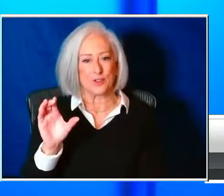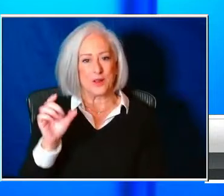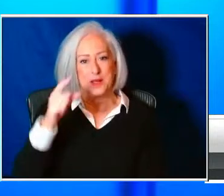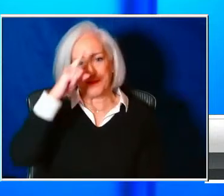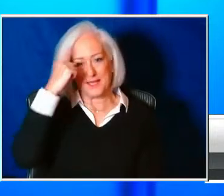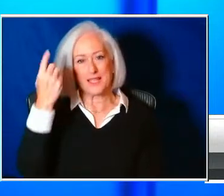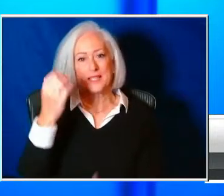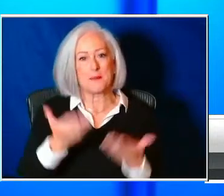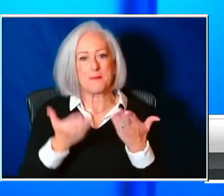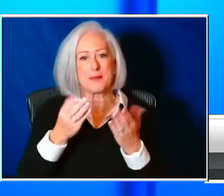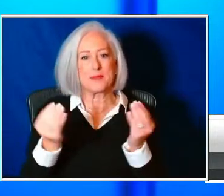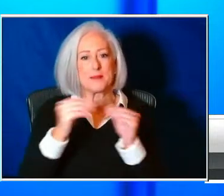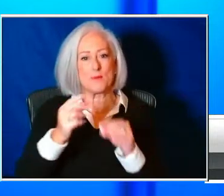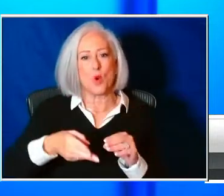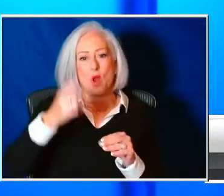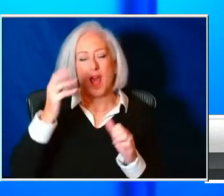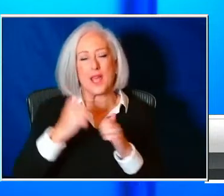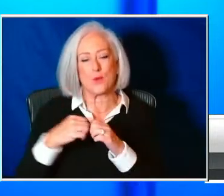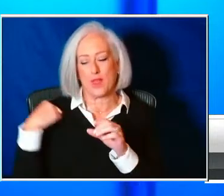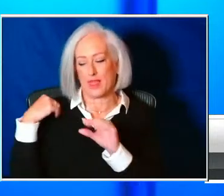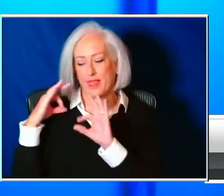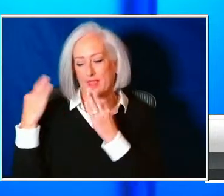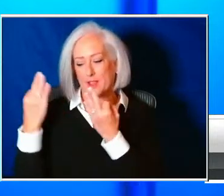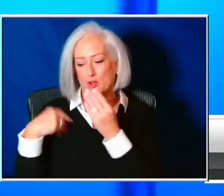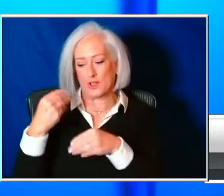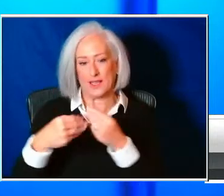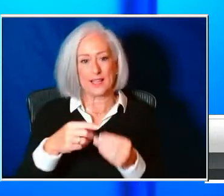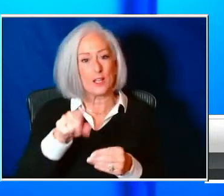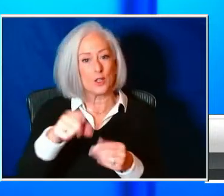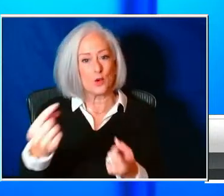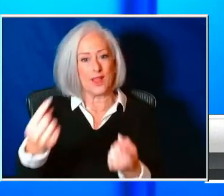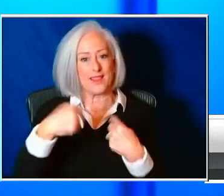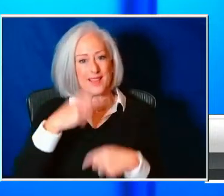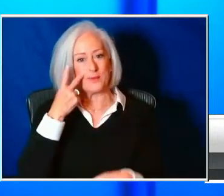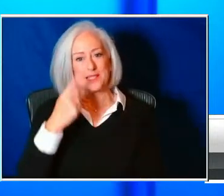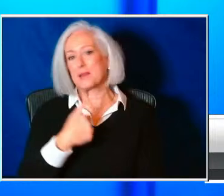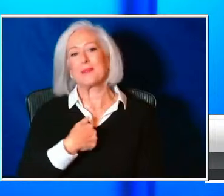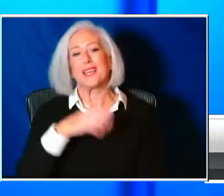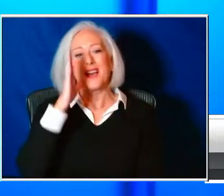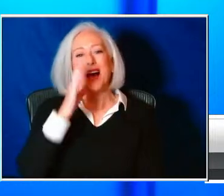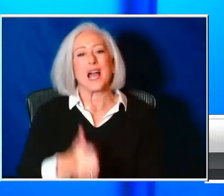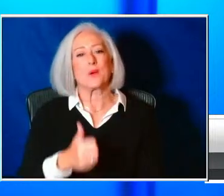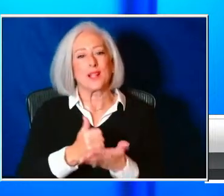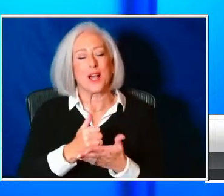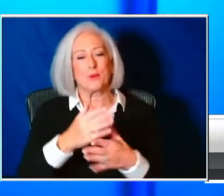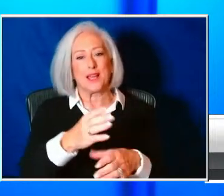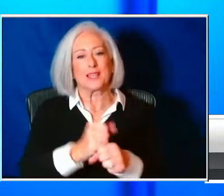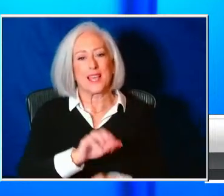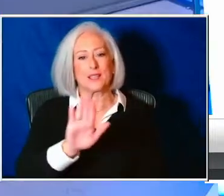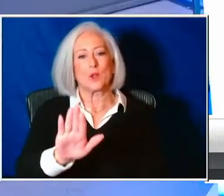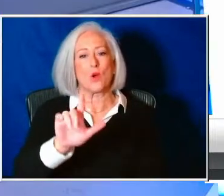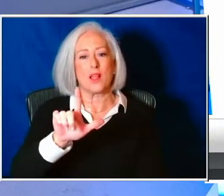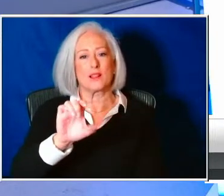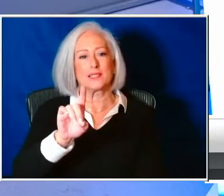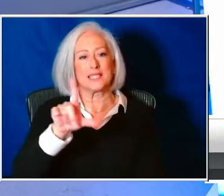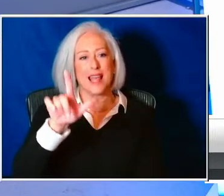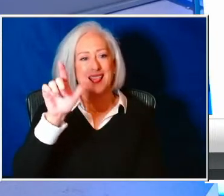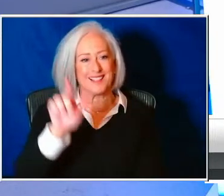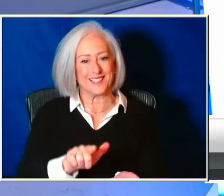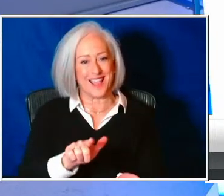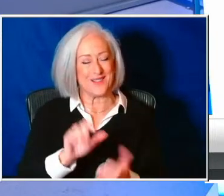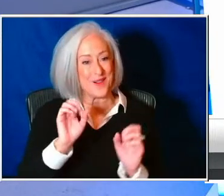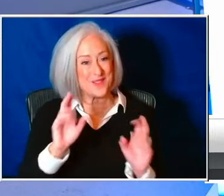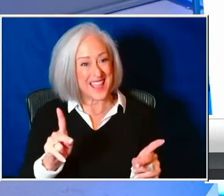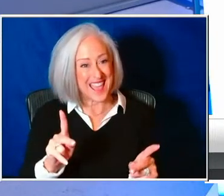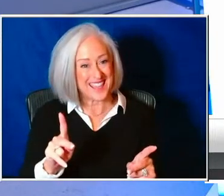because of genetics. But you can come see me. I will help get that LDL down. Okay. Okay. We're sending you